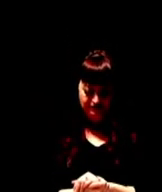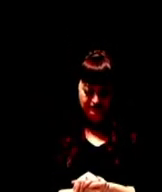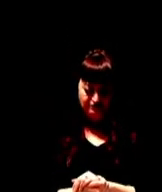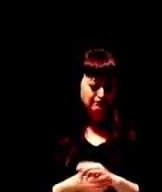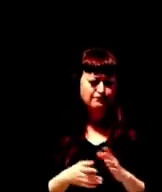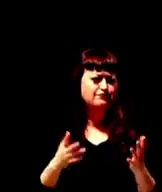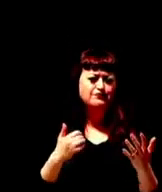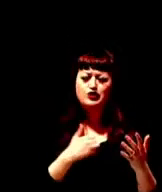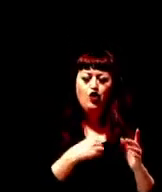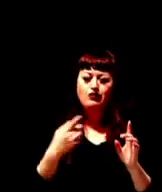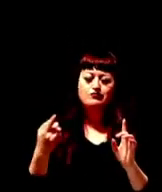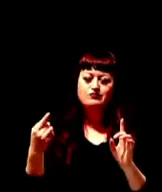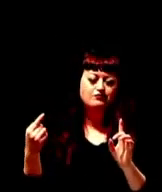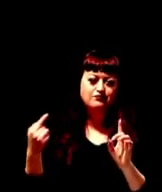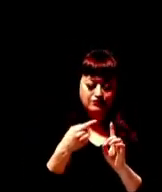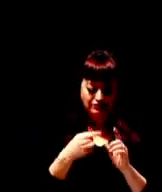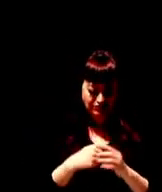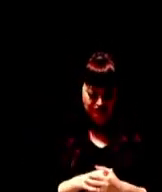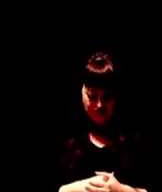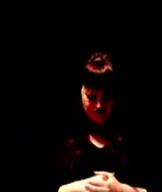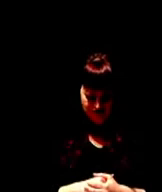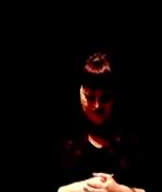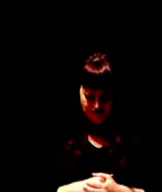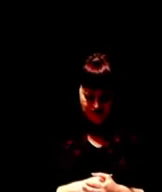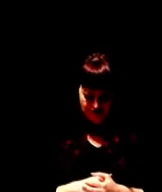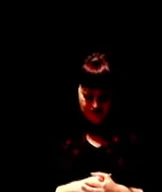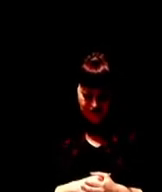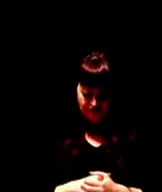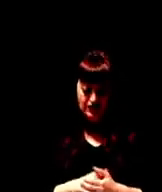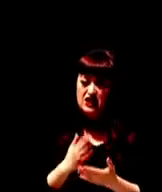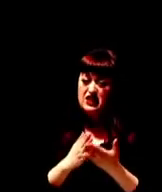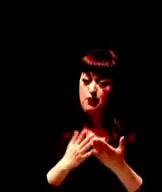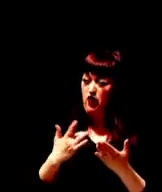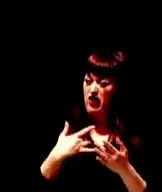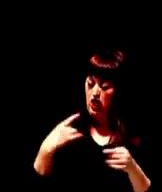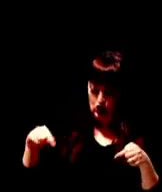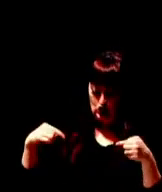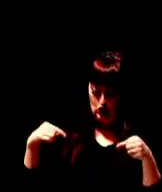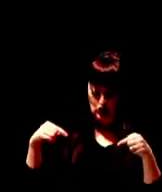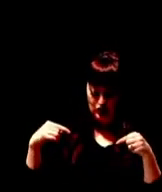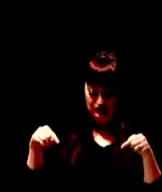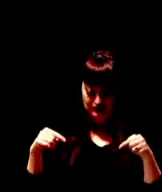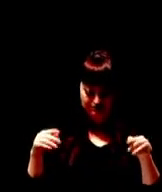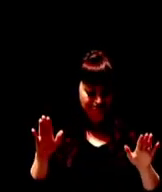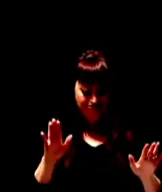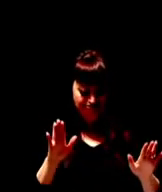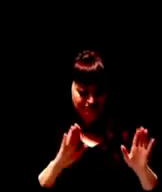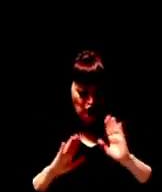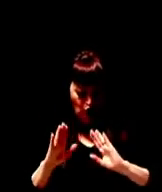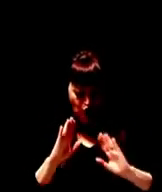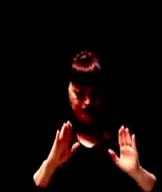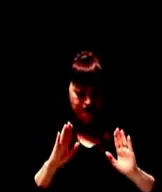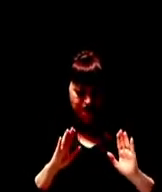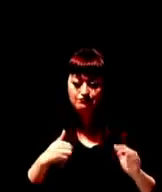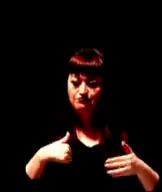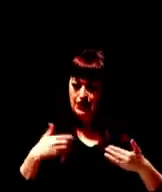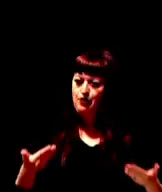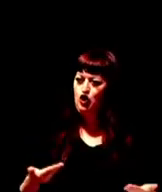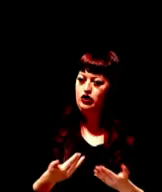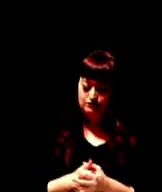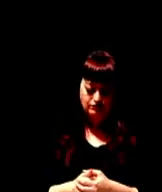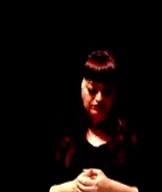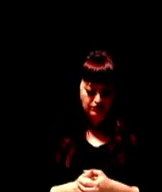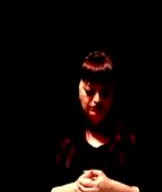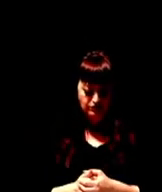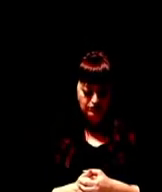Sorry, where was I? I'm getting distracted. Some of us look a little nervous, and maybe that's just me, but don't worry, because I'm right there with you.